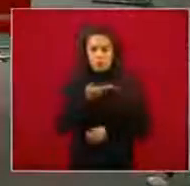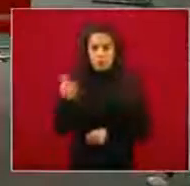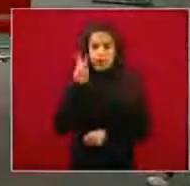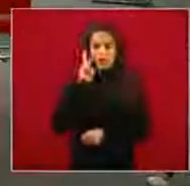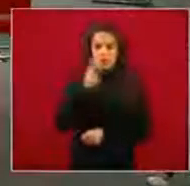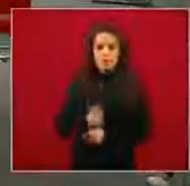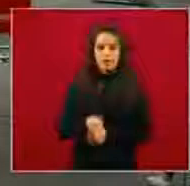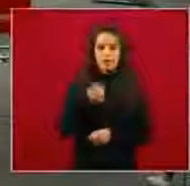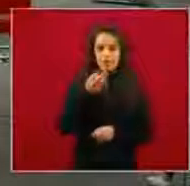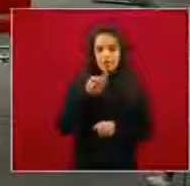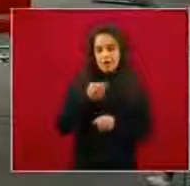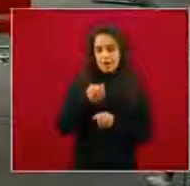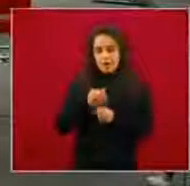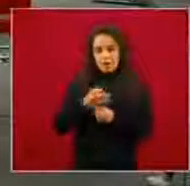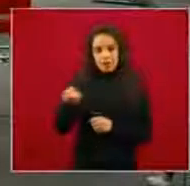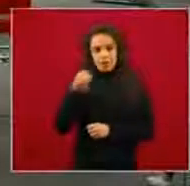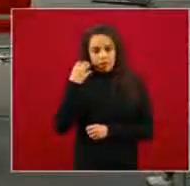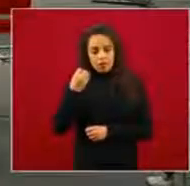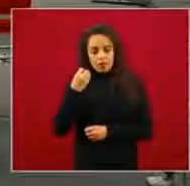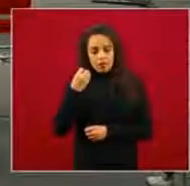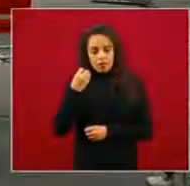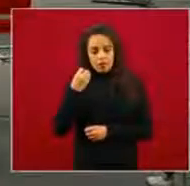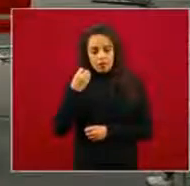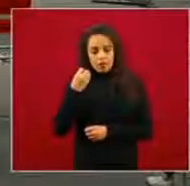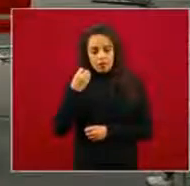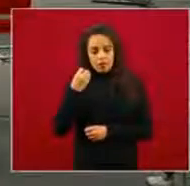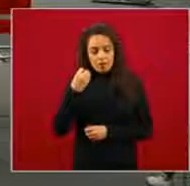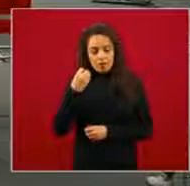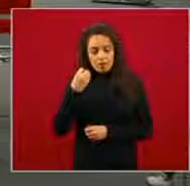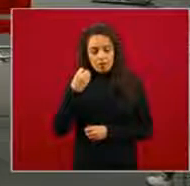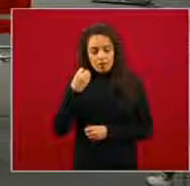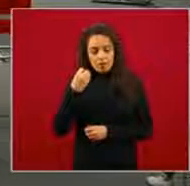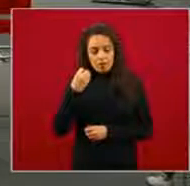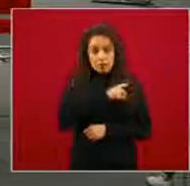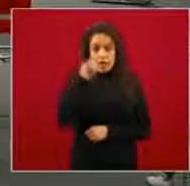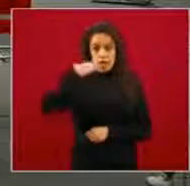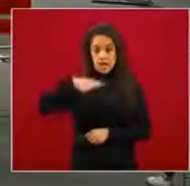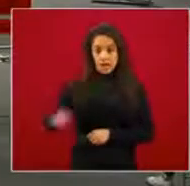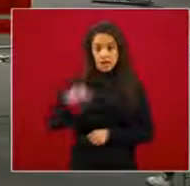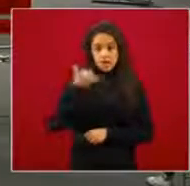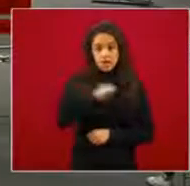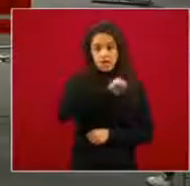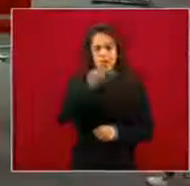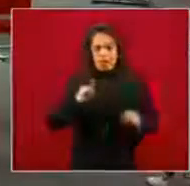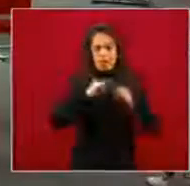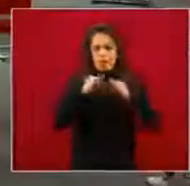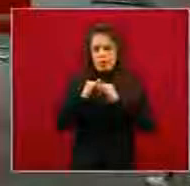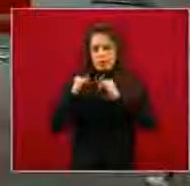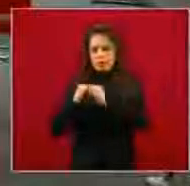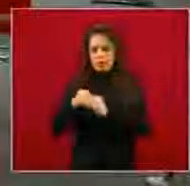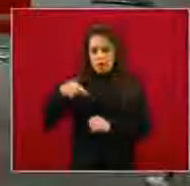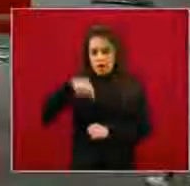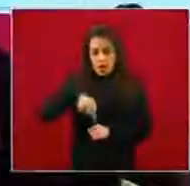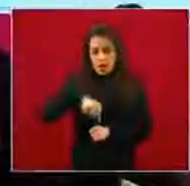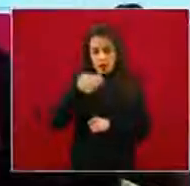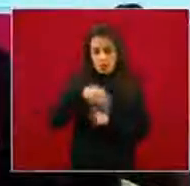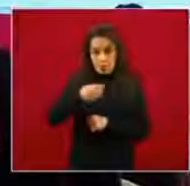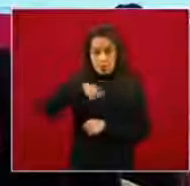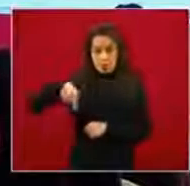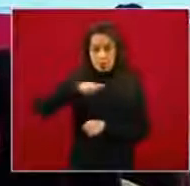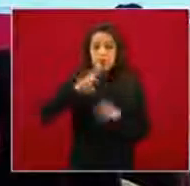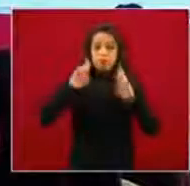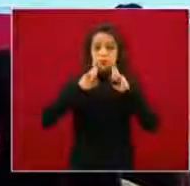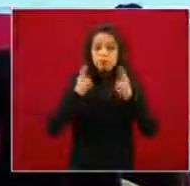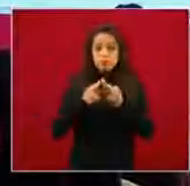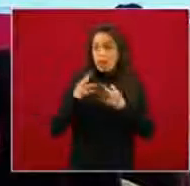this transmission. Thank you so much, everyone. The health staff and the one from all the institutions, they are all